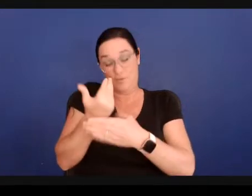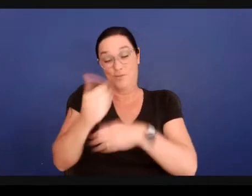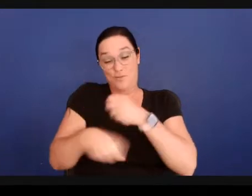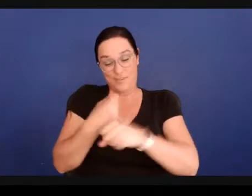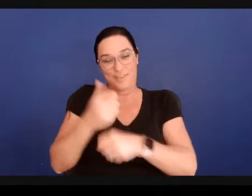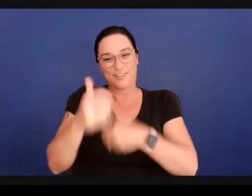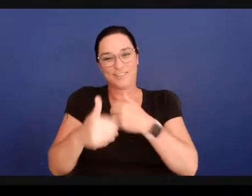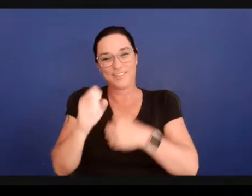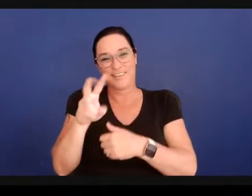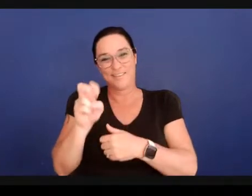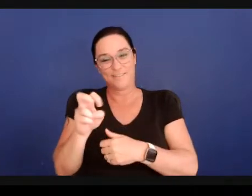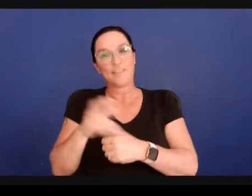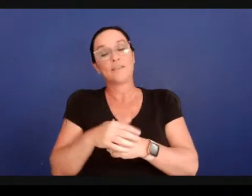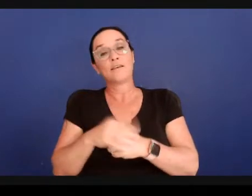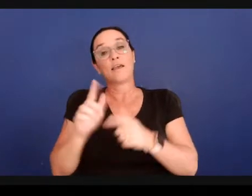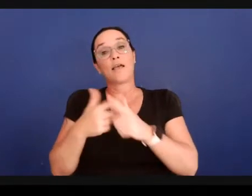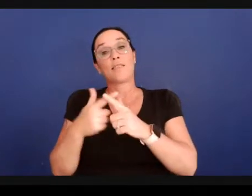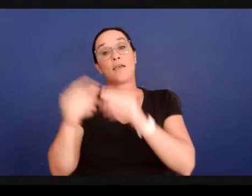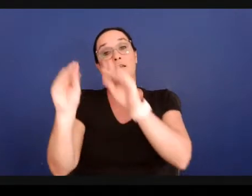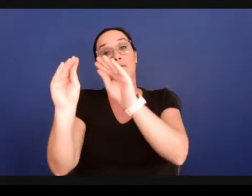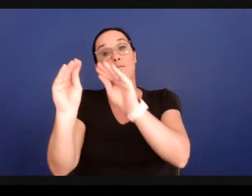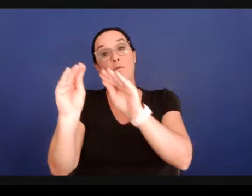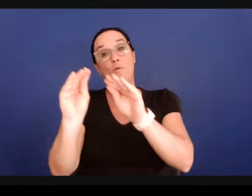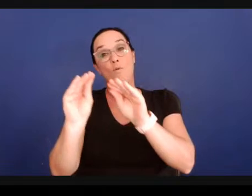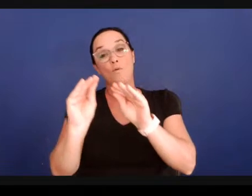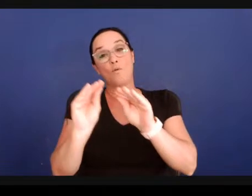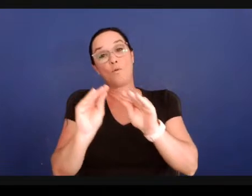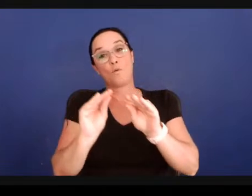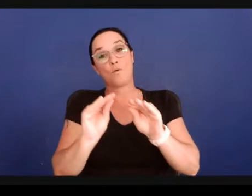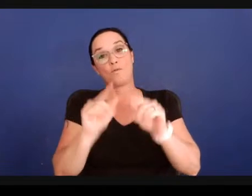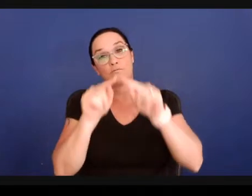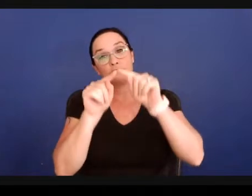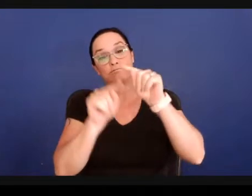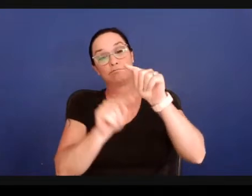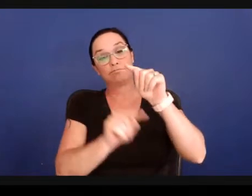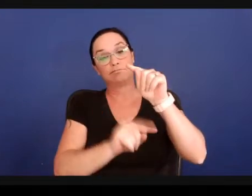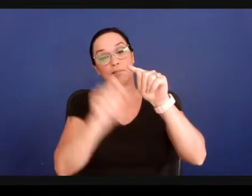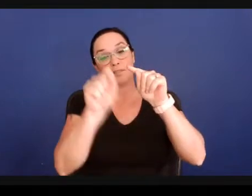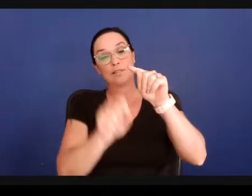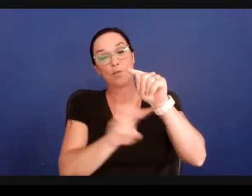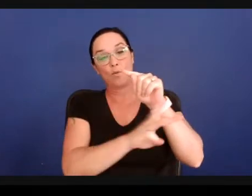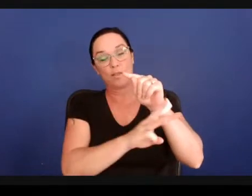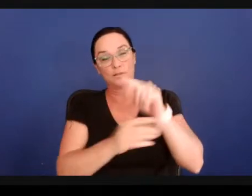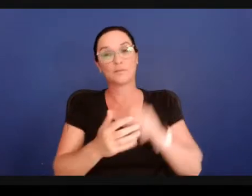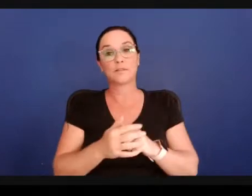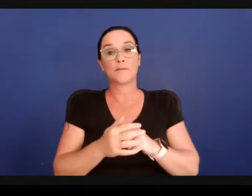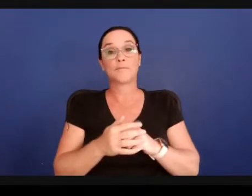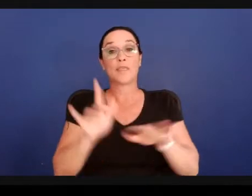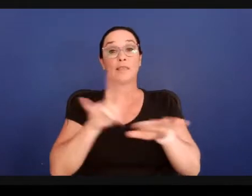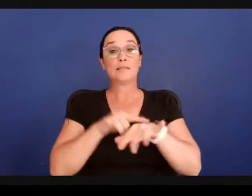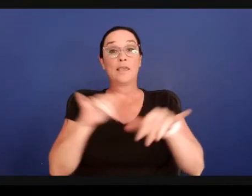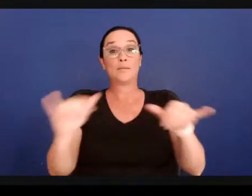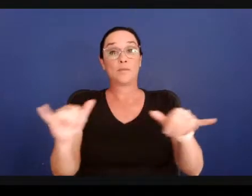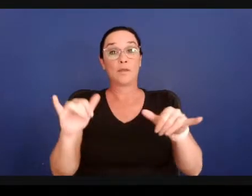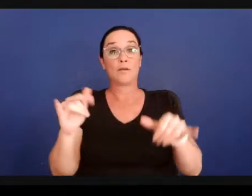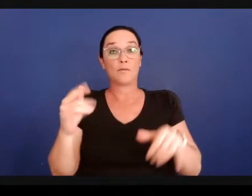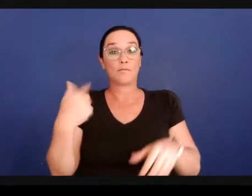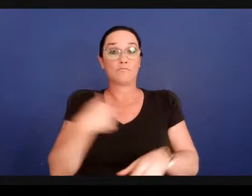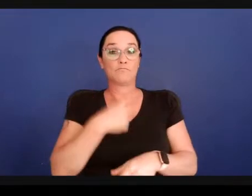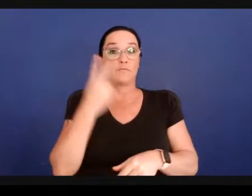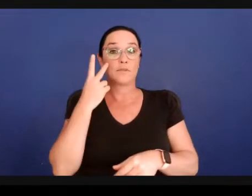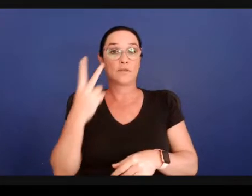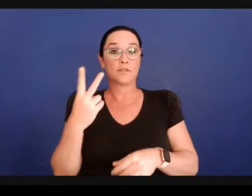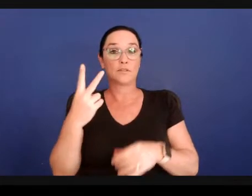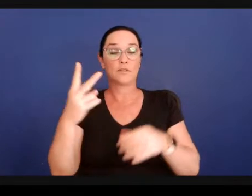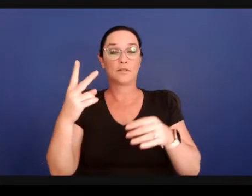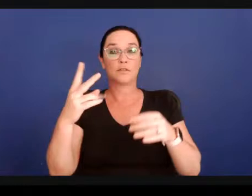summit area and then migrated its way towards the southwest. At the same time, we saw a decrease in the ground